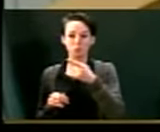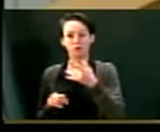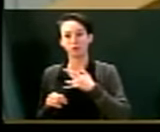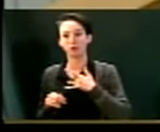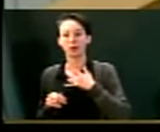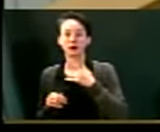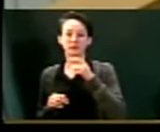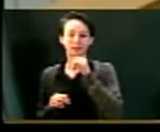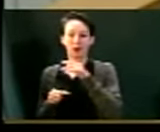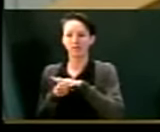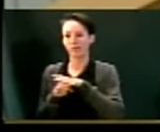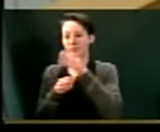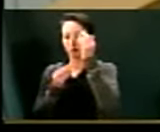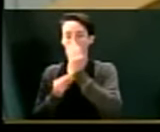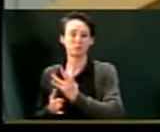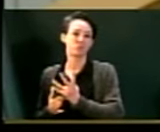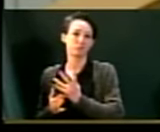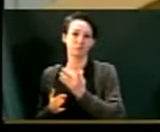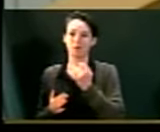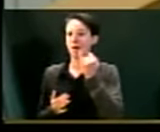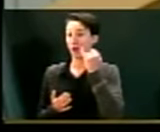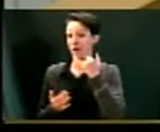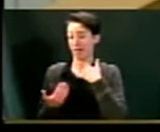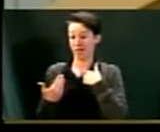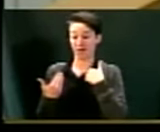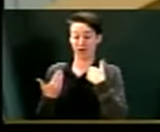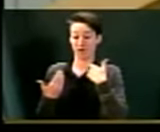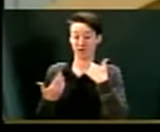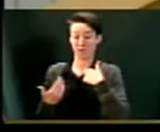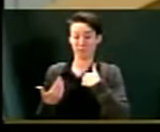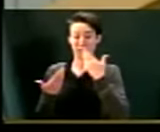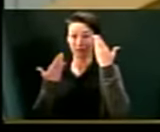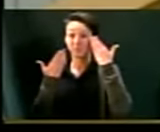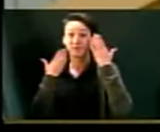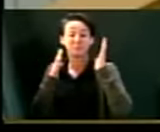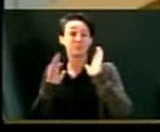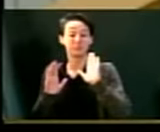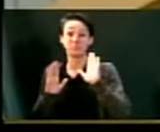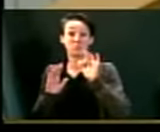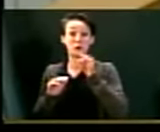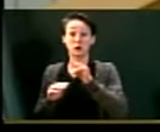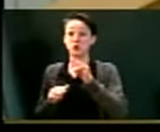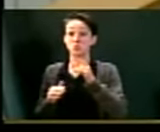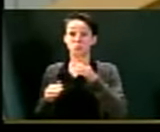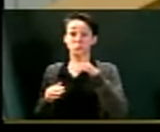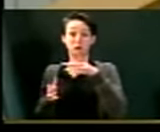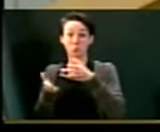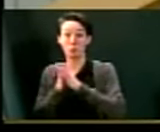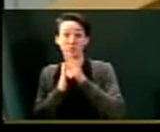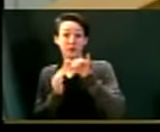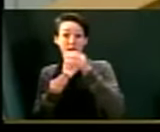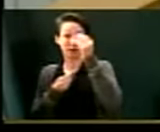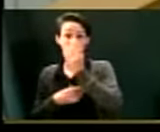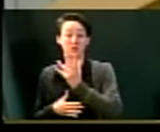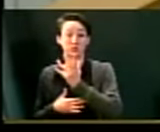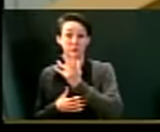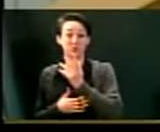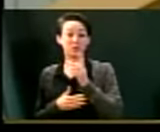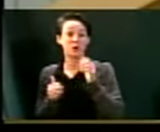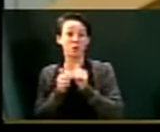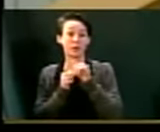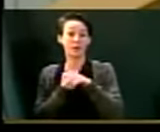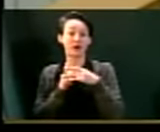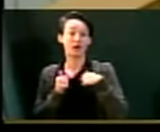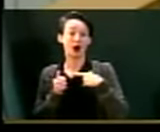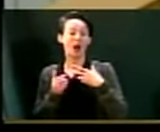enough information. I did not know you were asking for that information. I would have been happy to give it to you myself. But with that, Madam Chair, I call for the